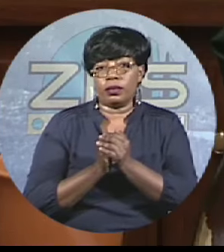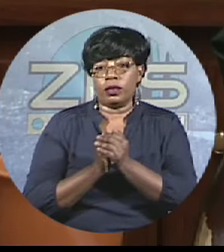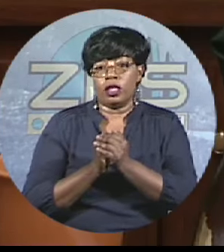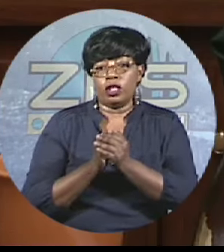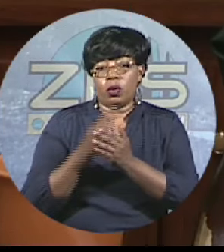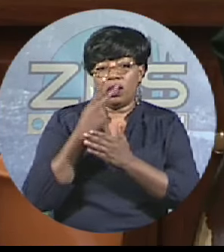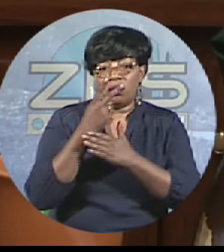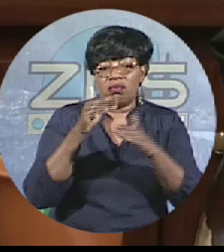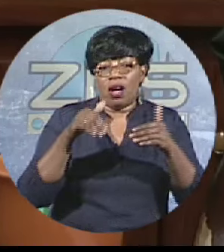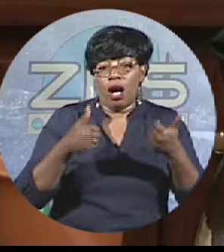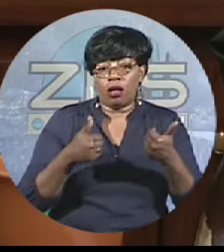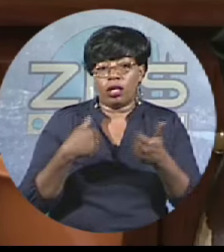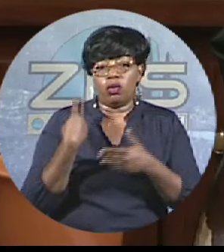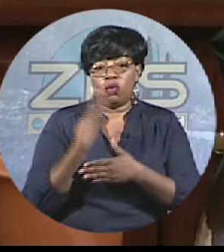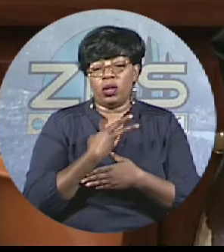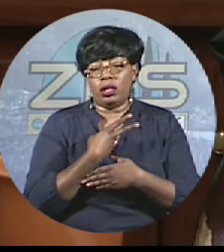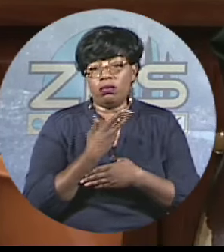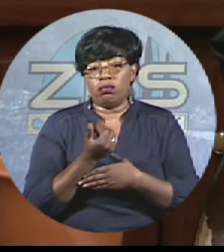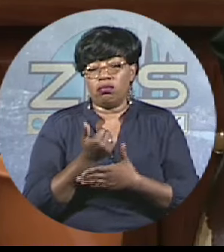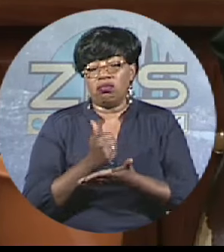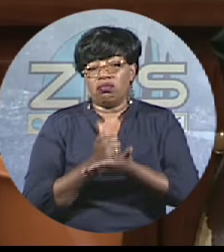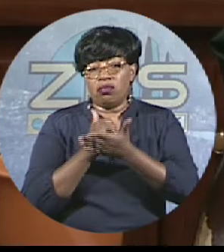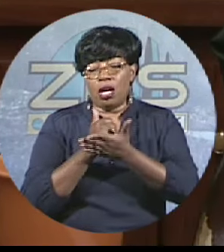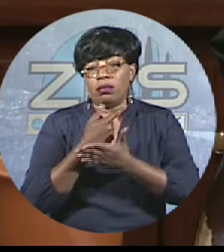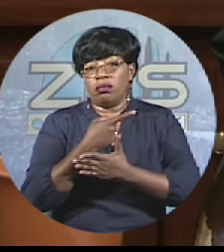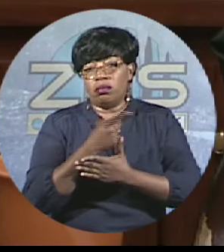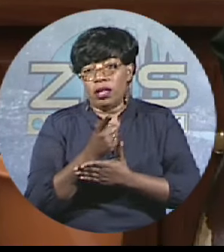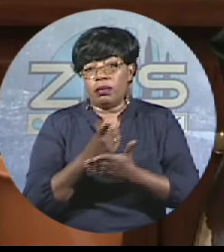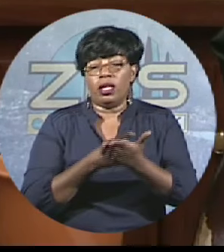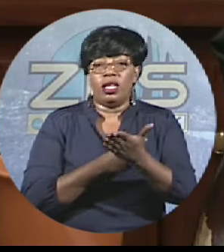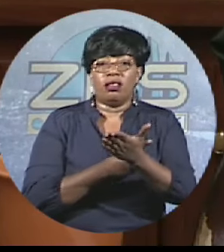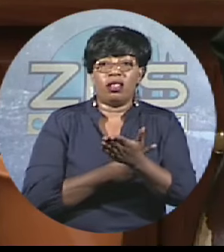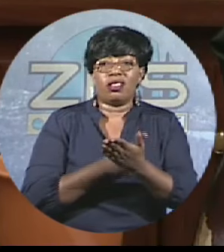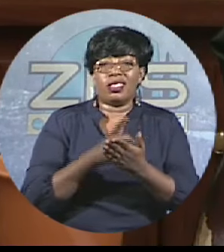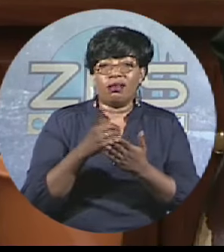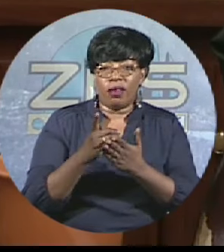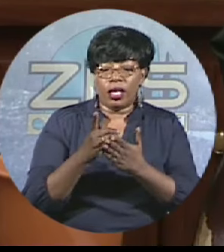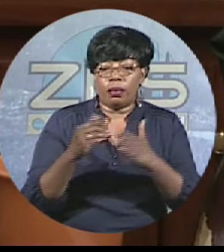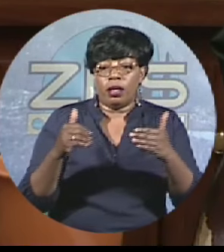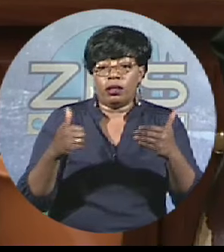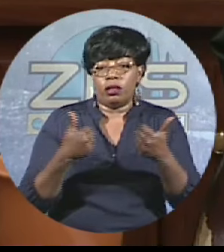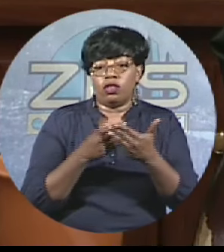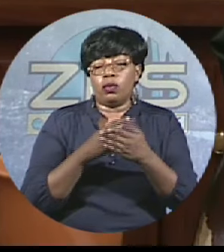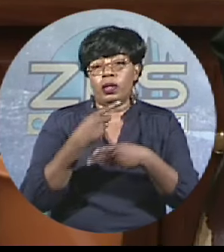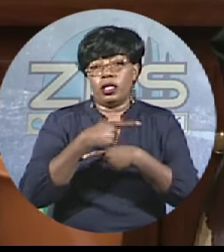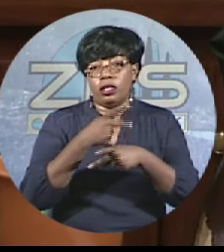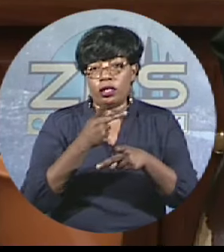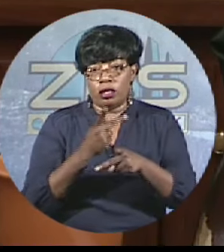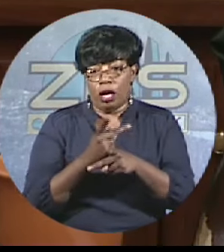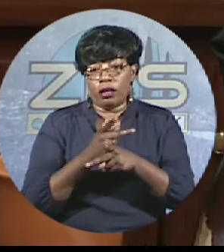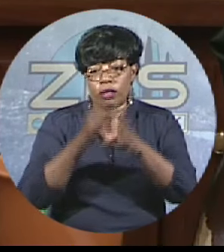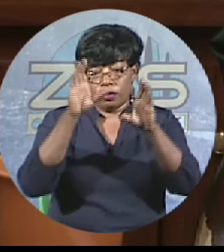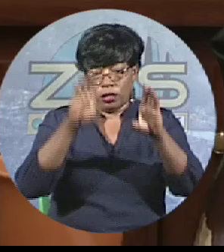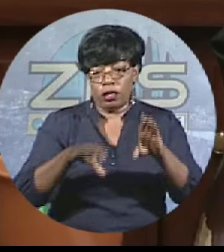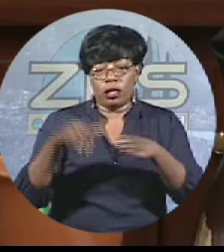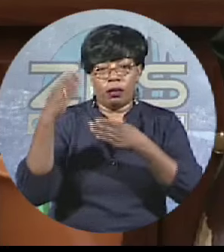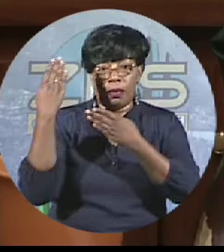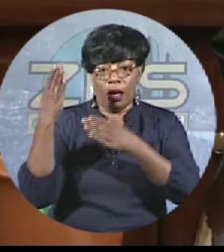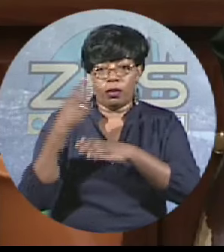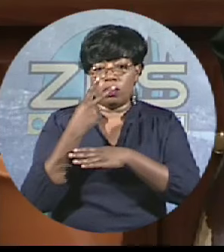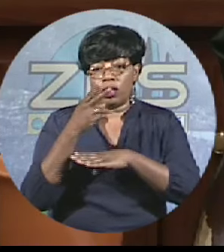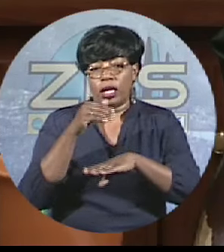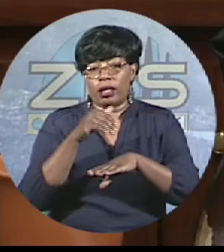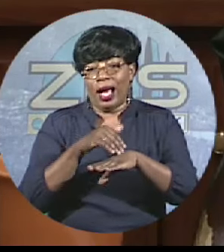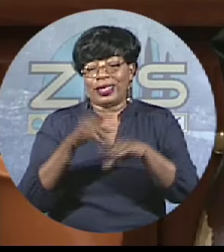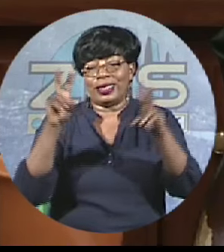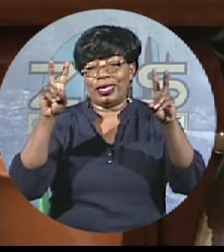can we help them to develop into productive young citizens for the Bahamas. And so that's why we're looking